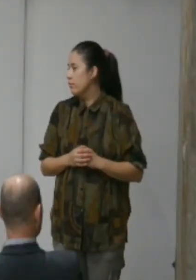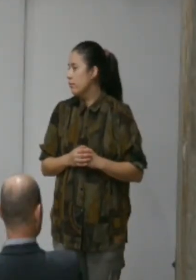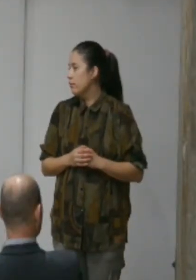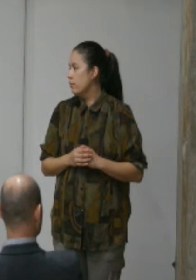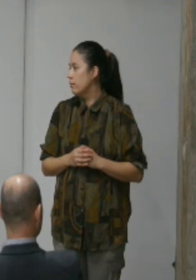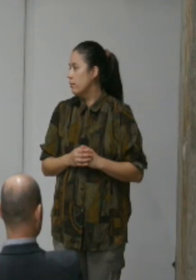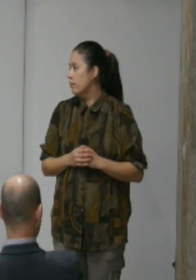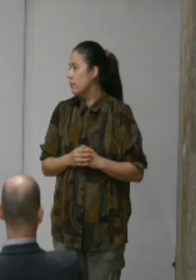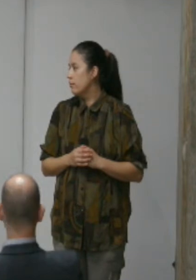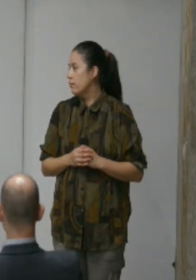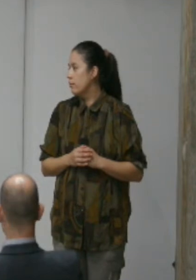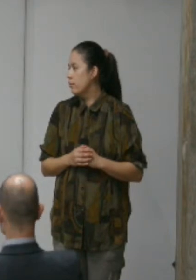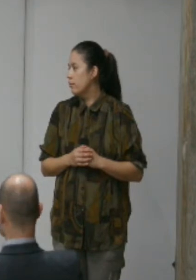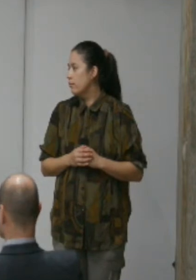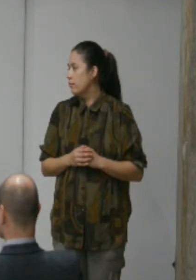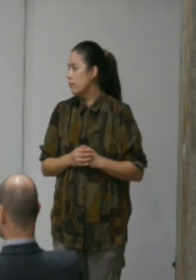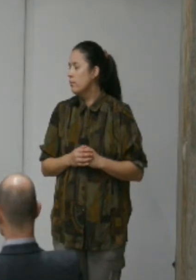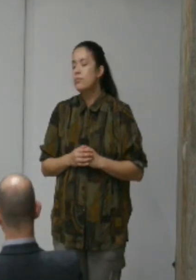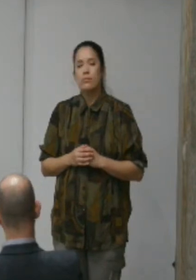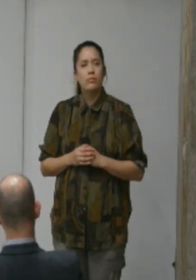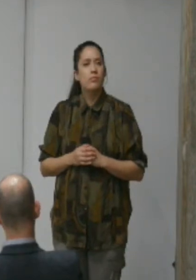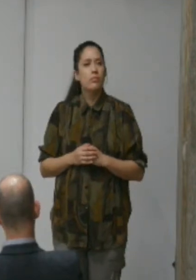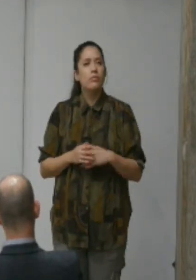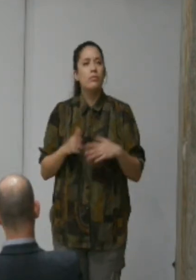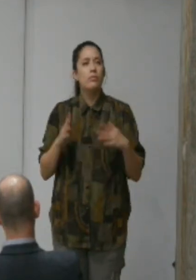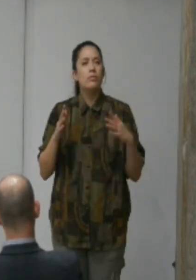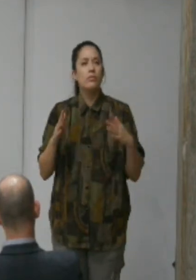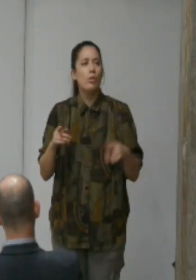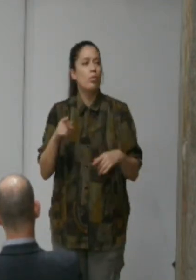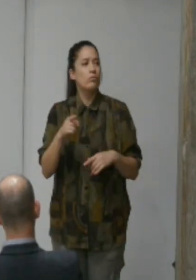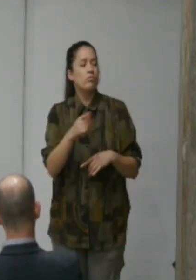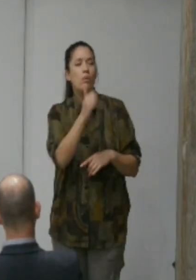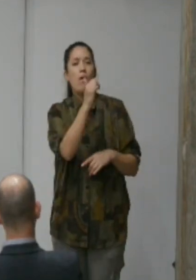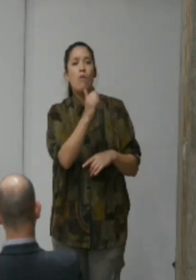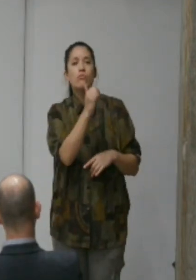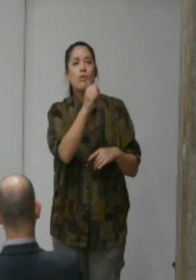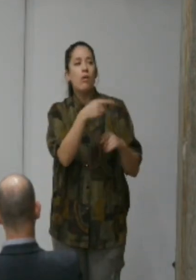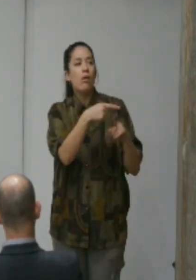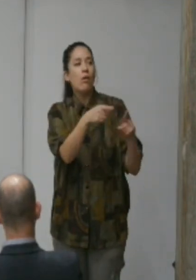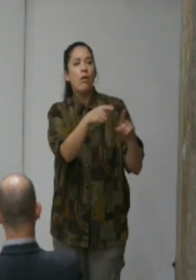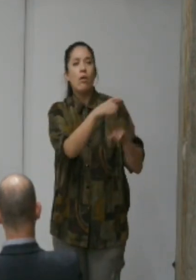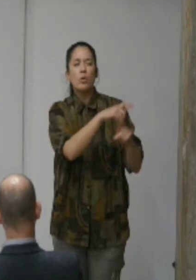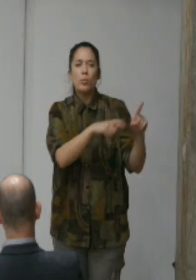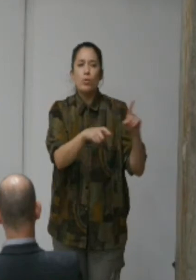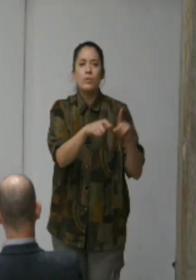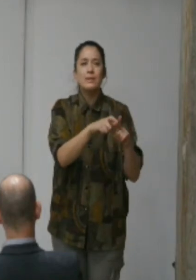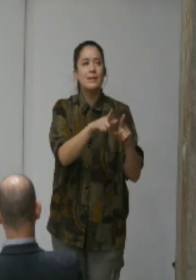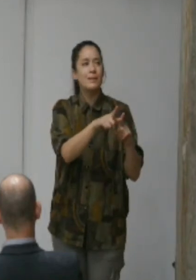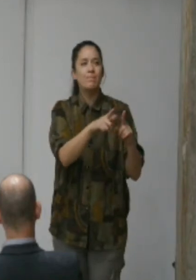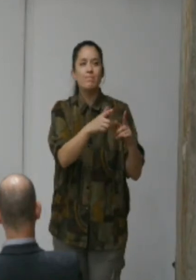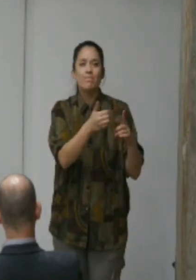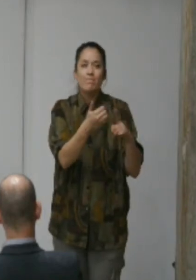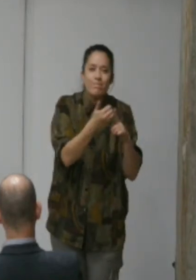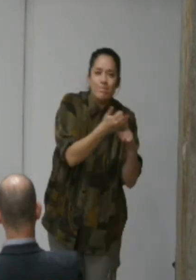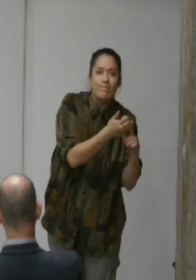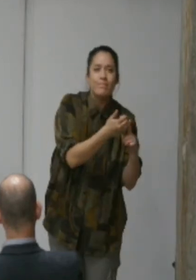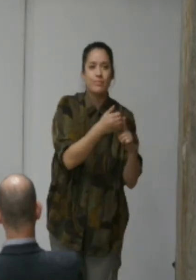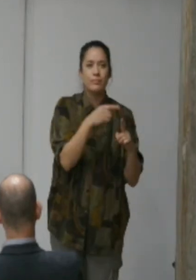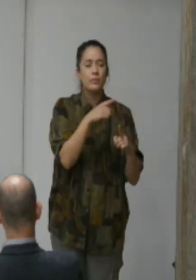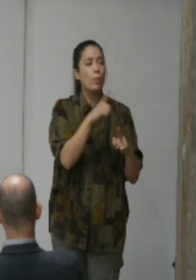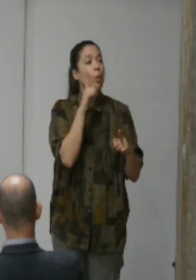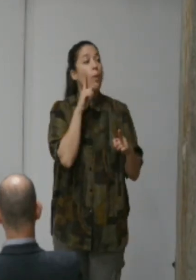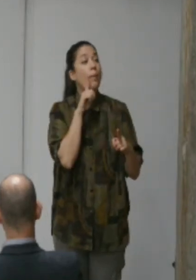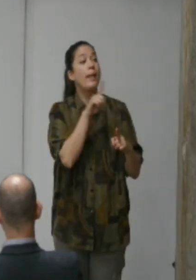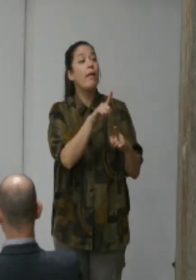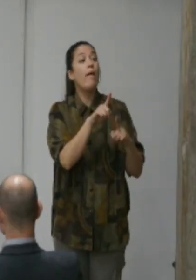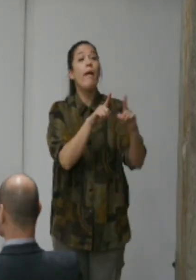for other women in the hostel by signing each other in. So say someone was just